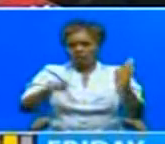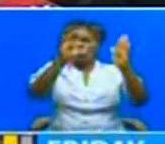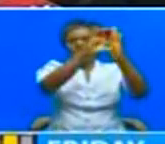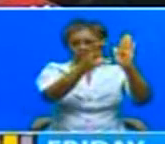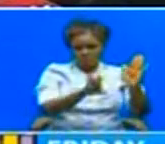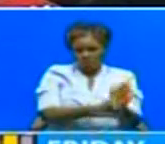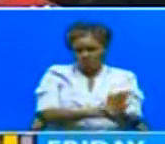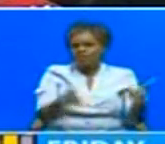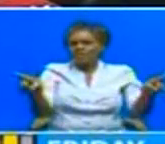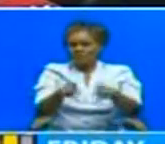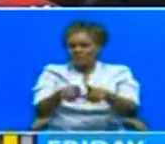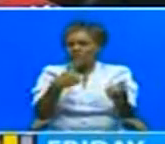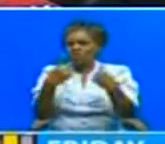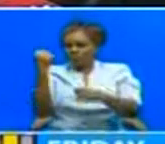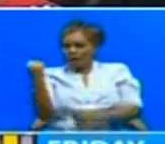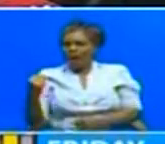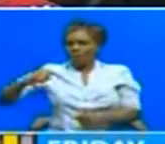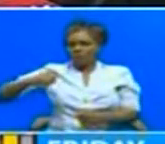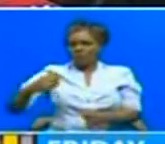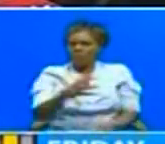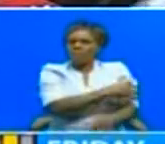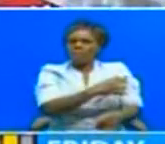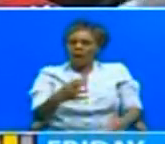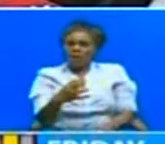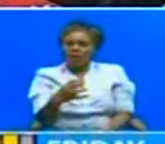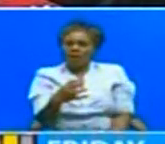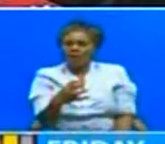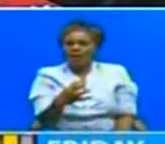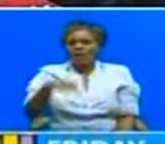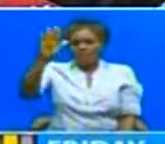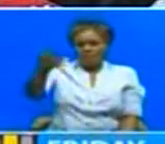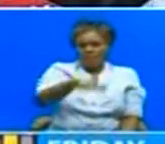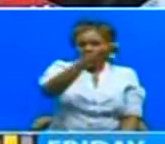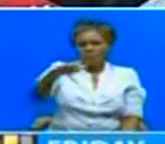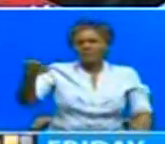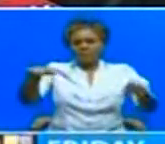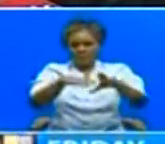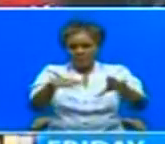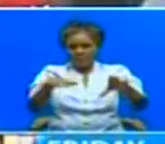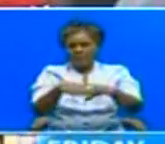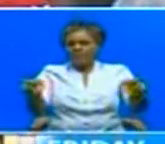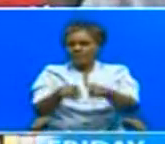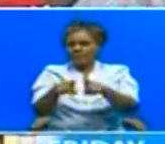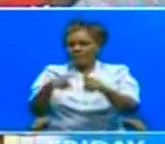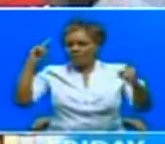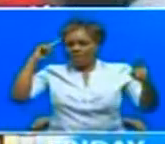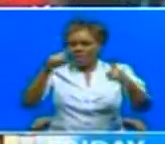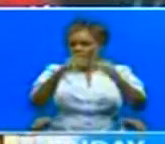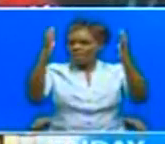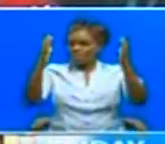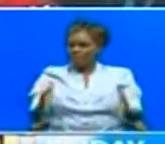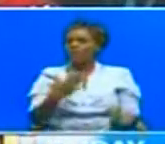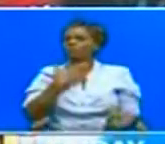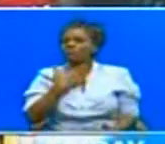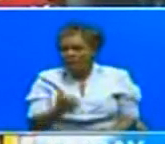constitution. We are talking about abuse of power by parliamentarians. And the whole point of what we would be